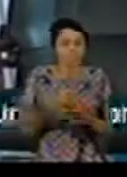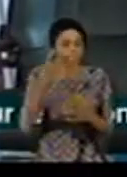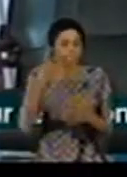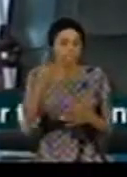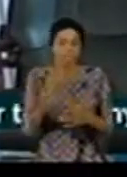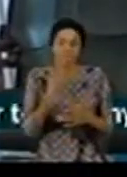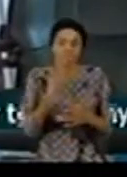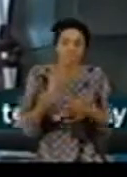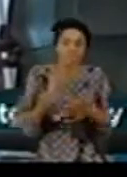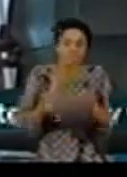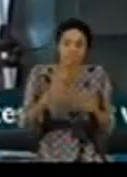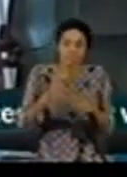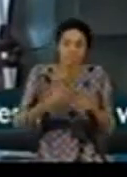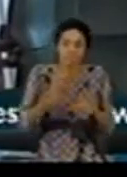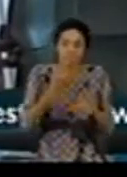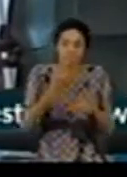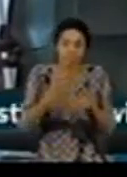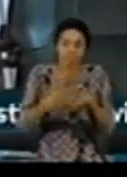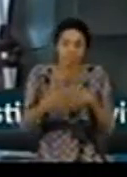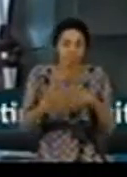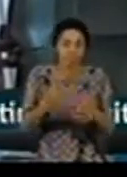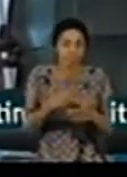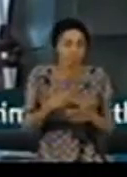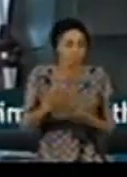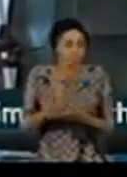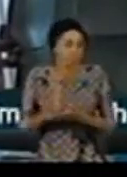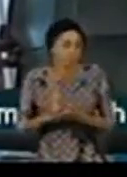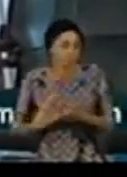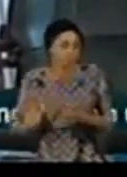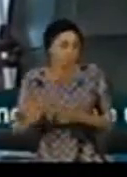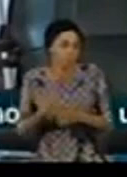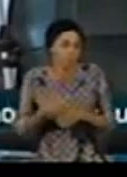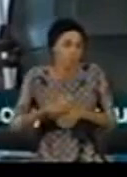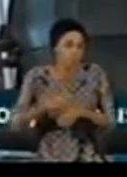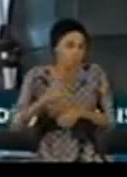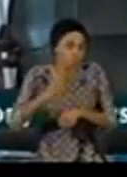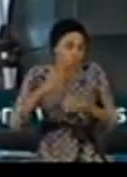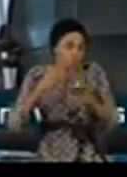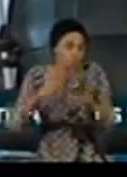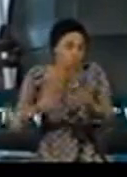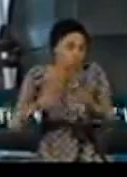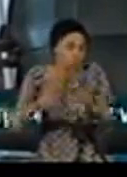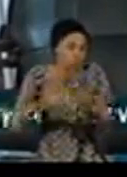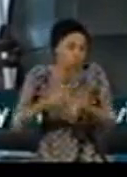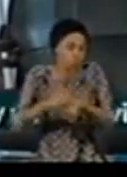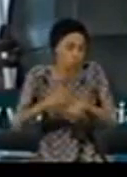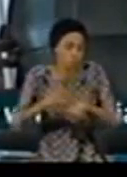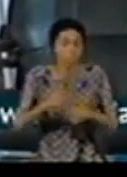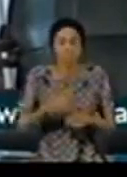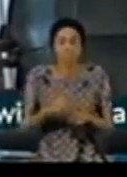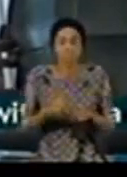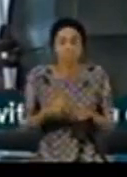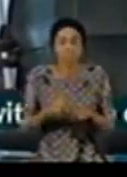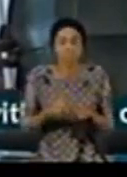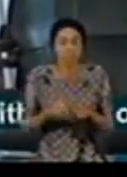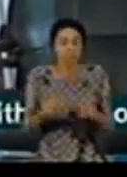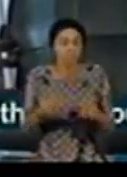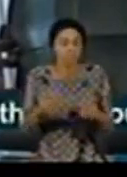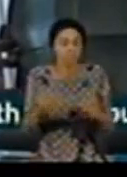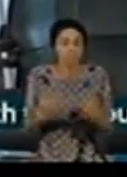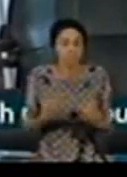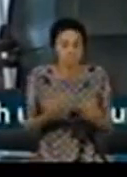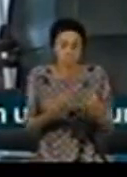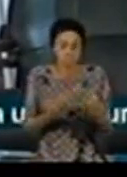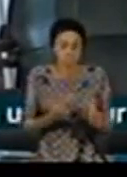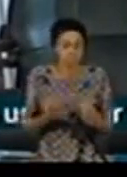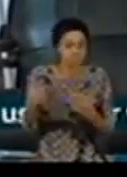she touched it and she said it's soft now. And since then, she's been free. No more pains.